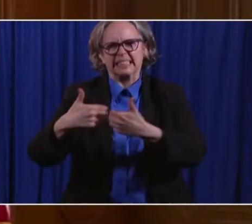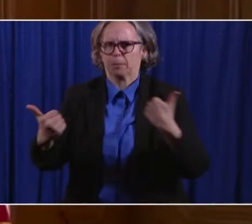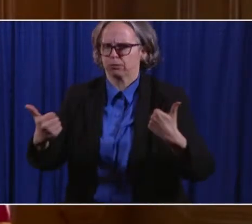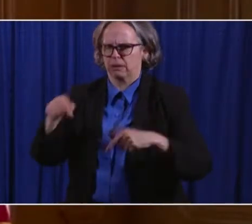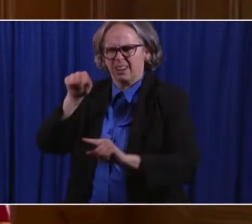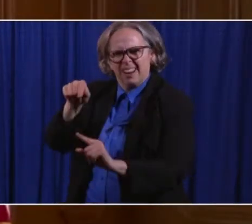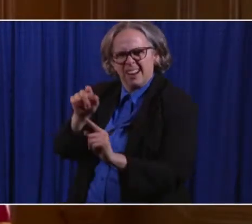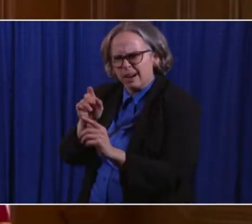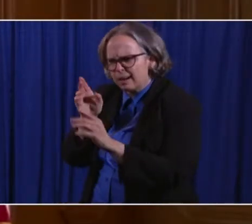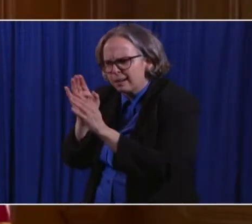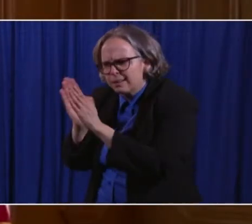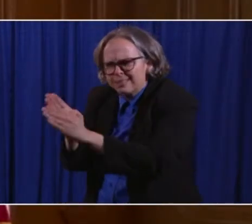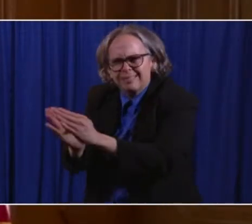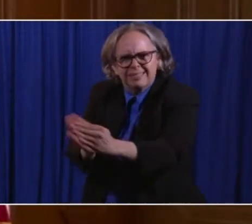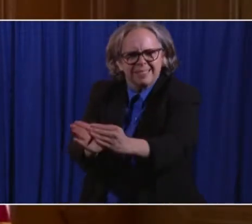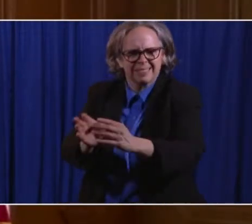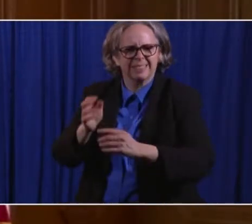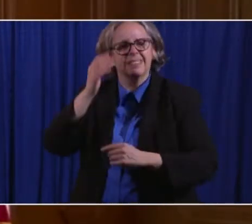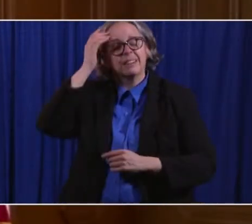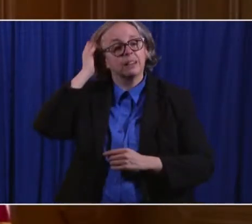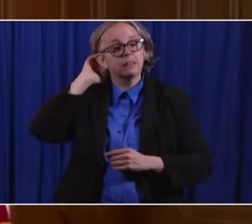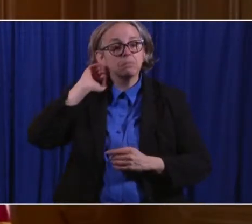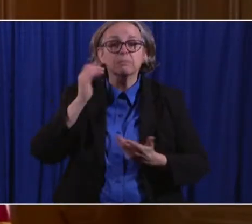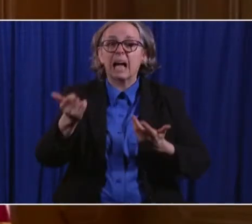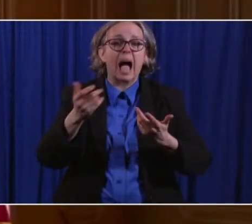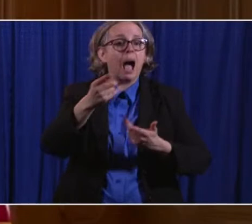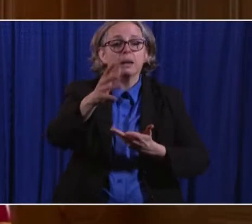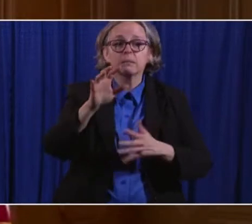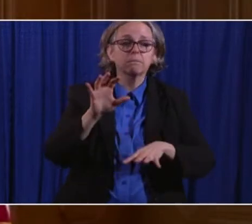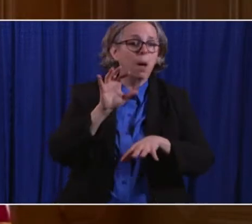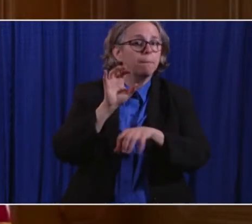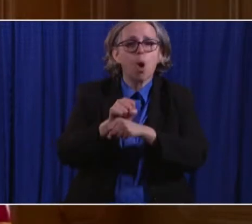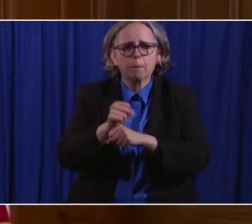state. You can visit Get the Shot,